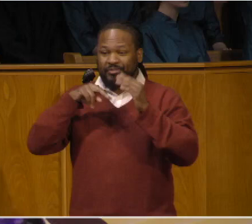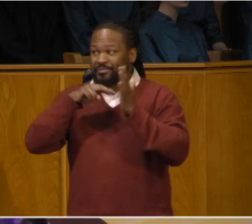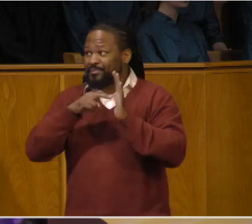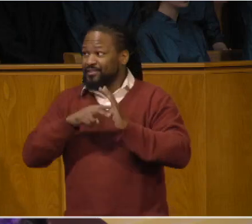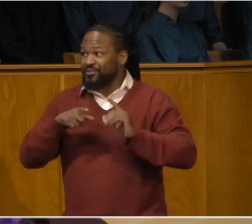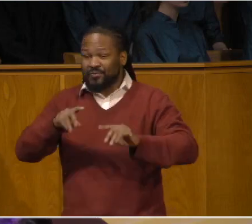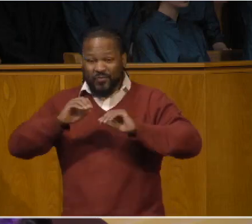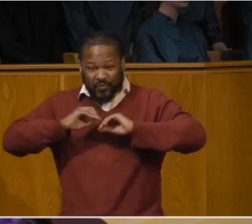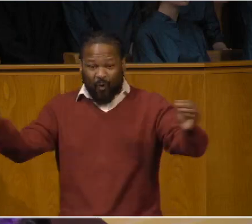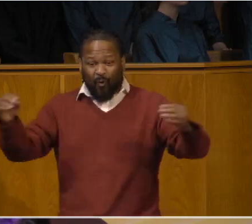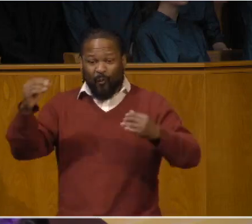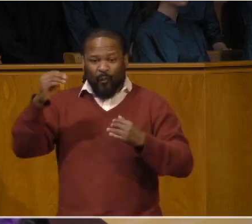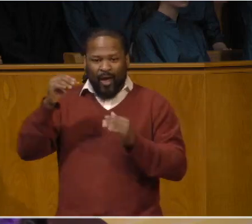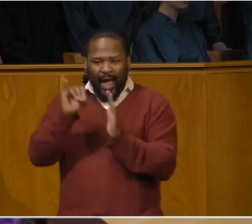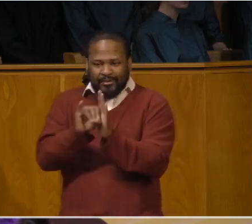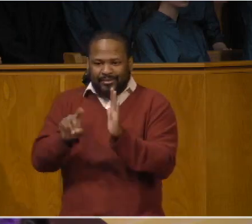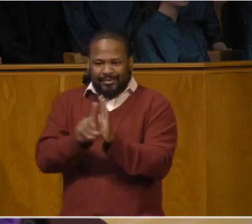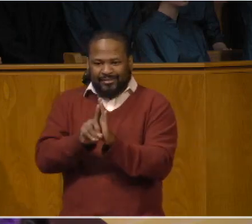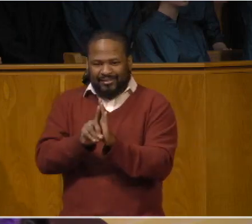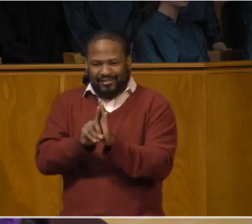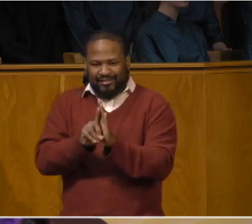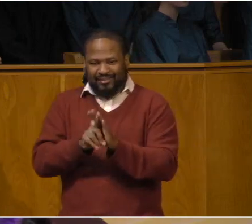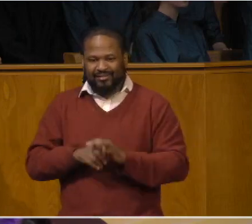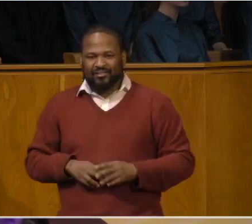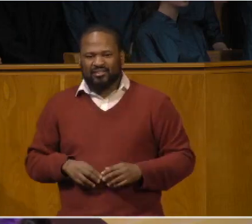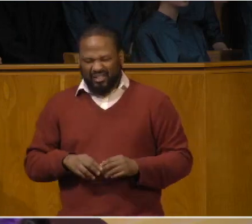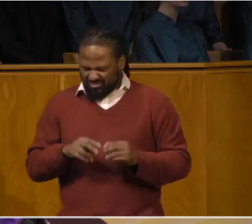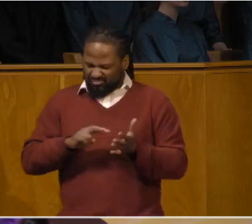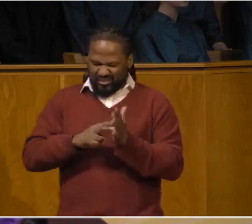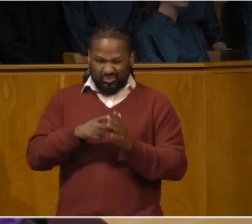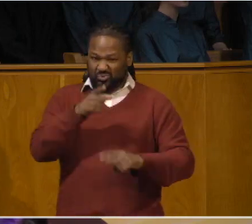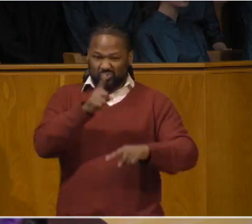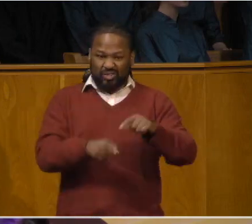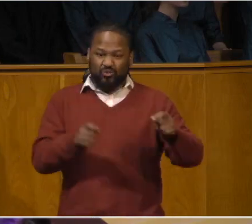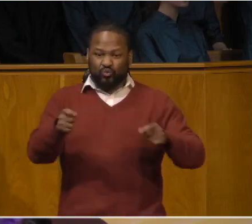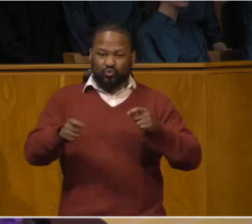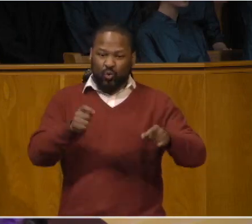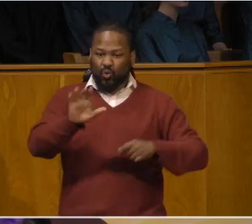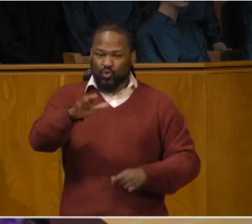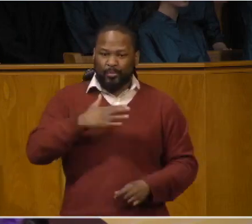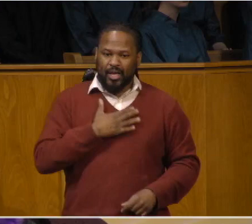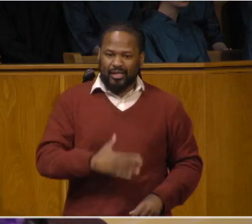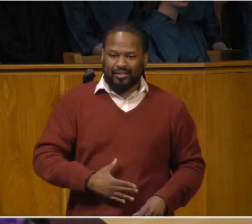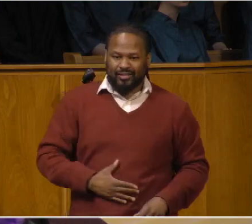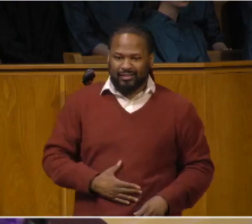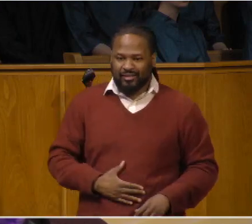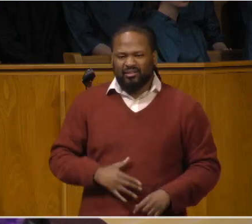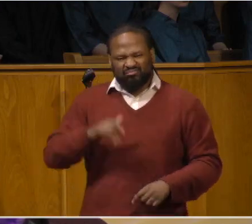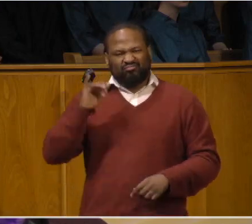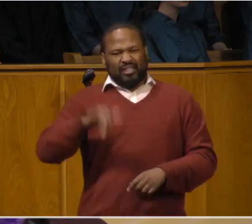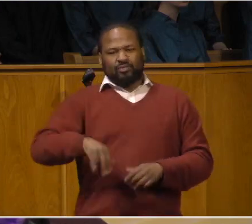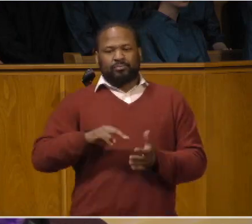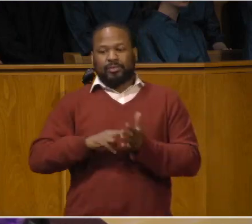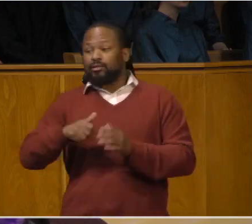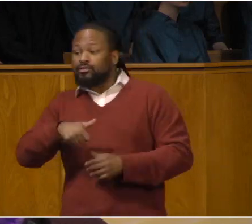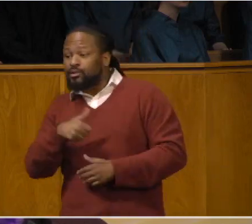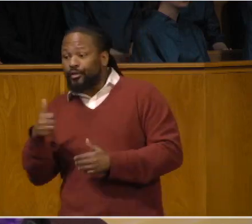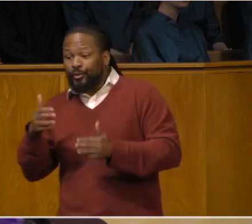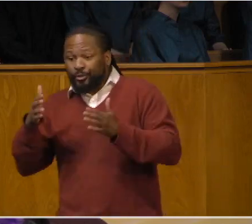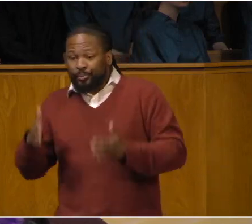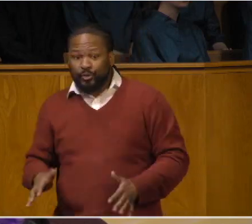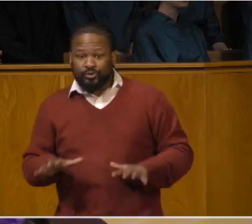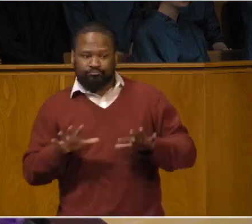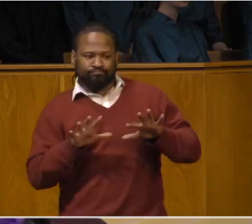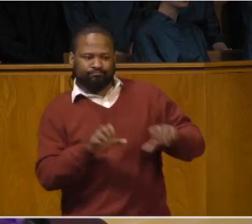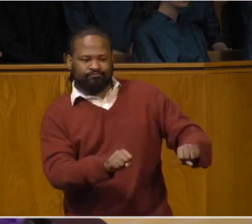an identity. You don't have control and say so over your body. You can't leave when you want. You can't get a break